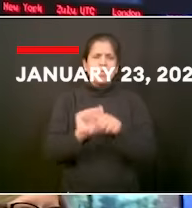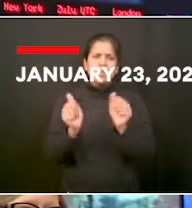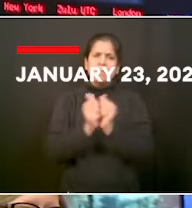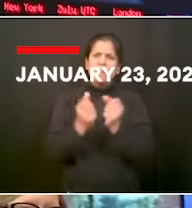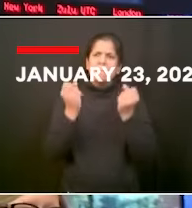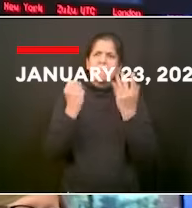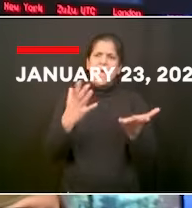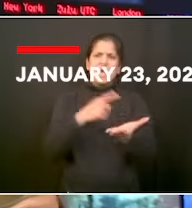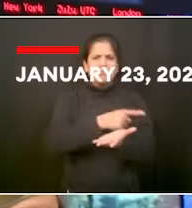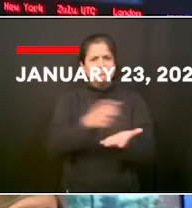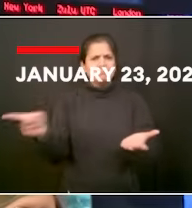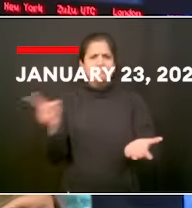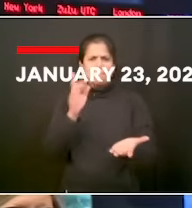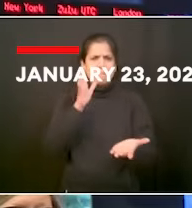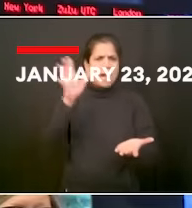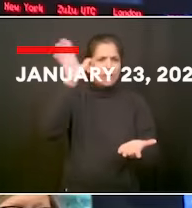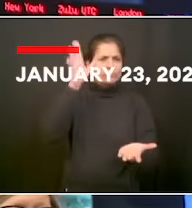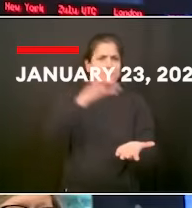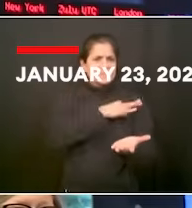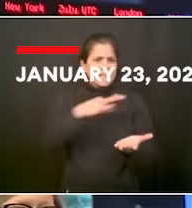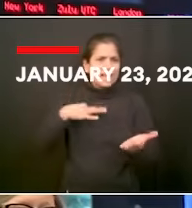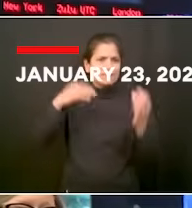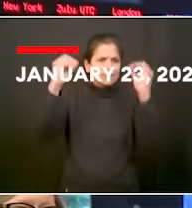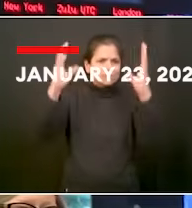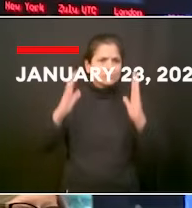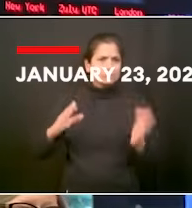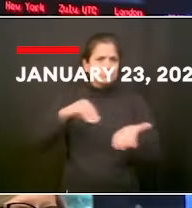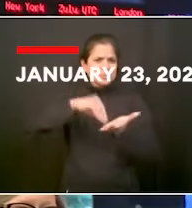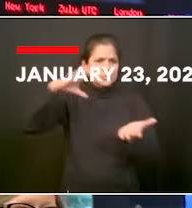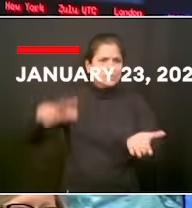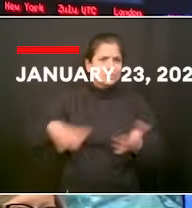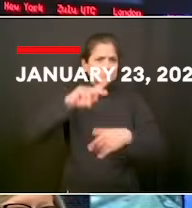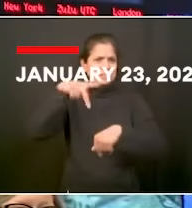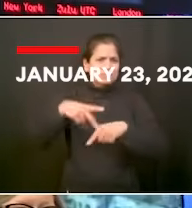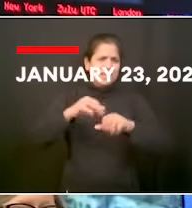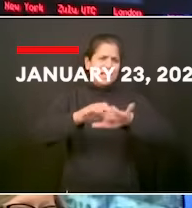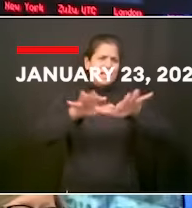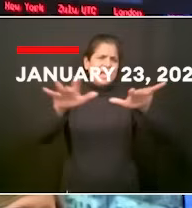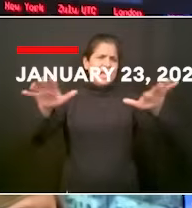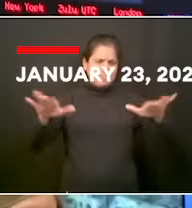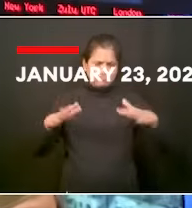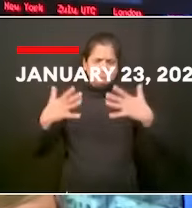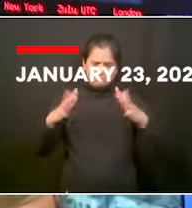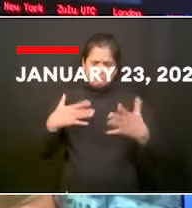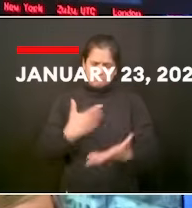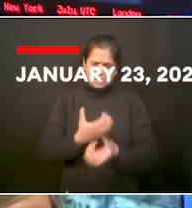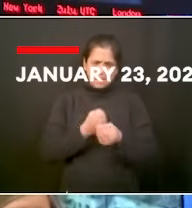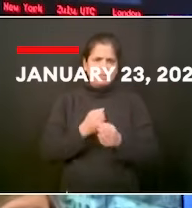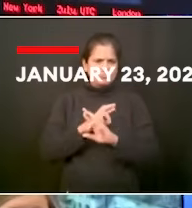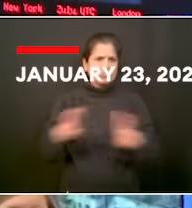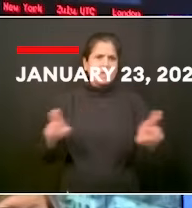login process. What was the last time you did the test? The most recent test was in December.